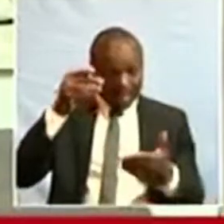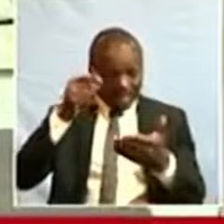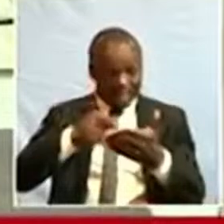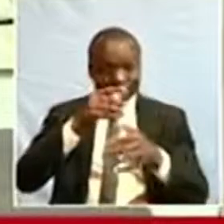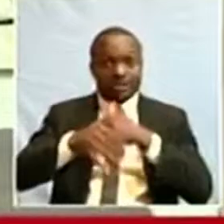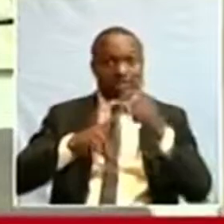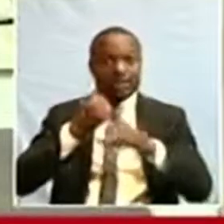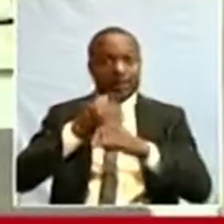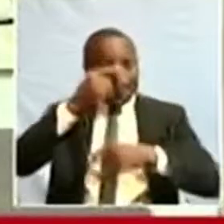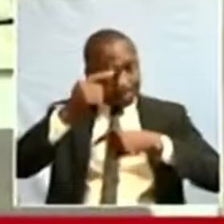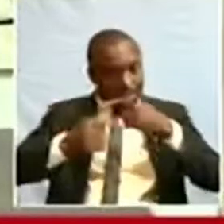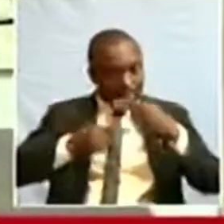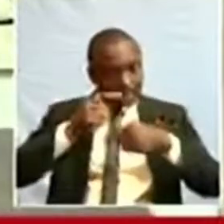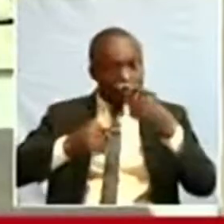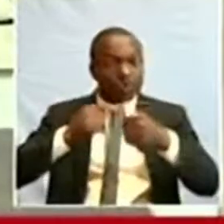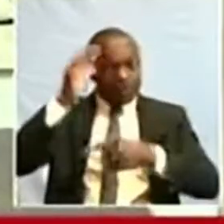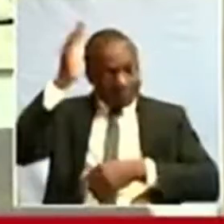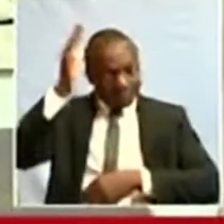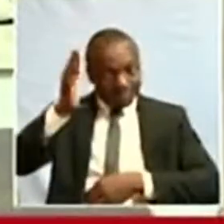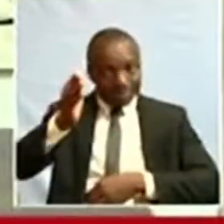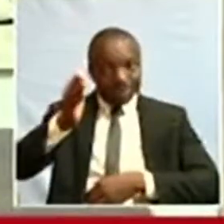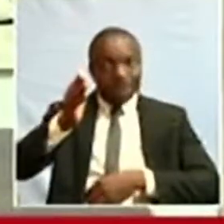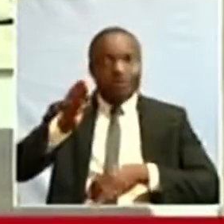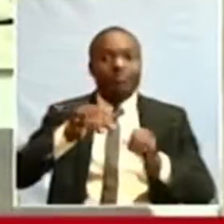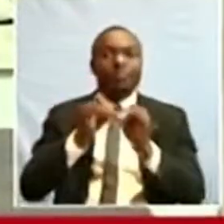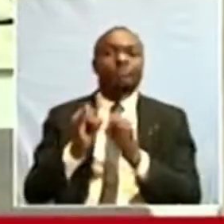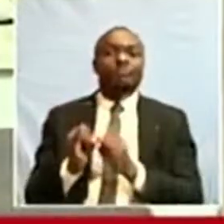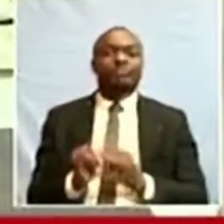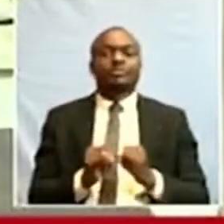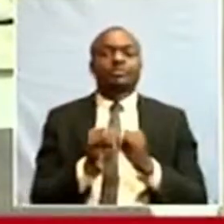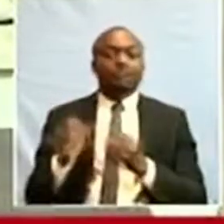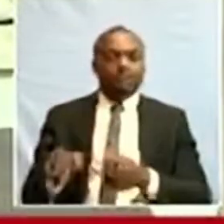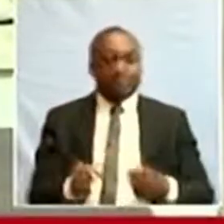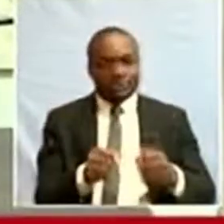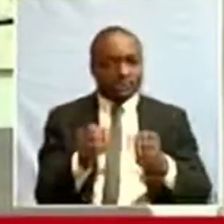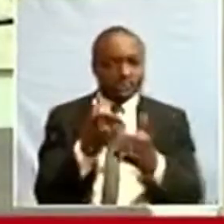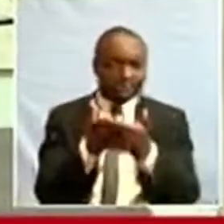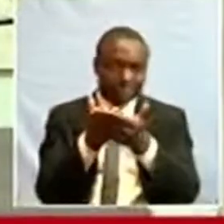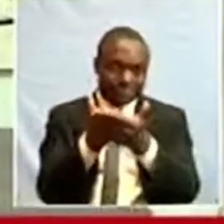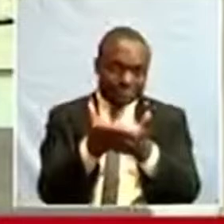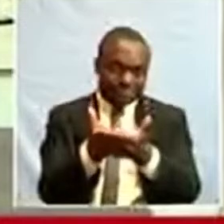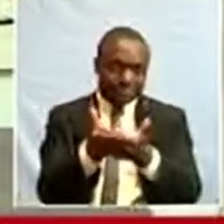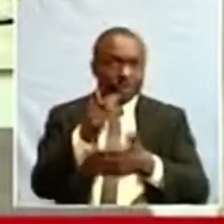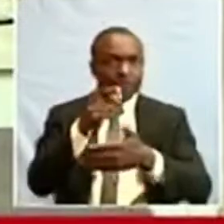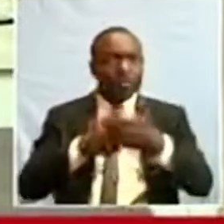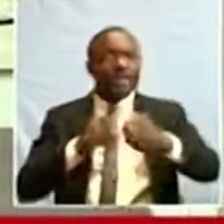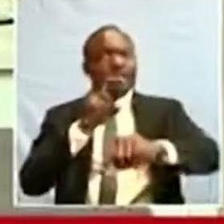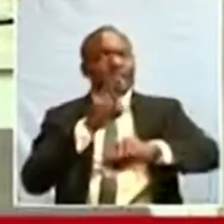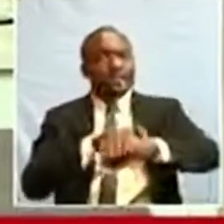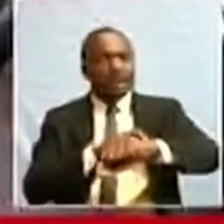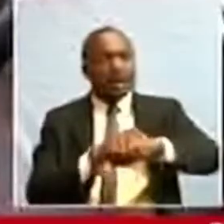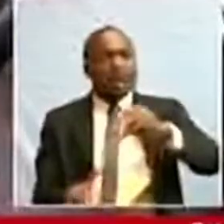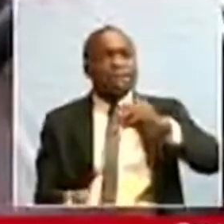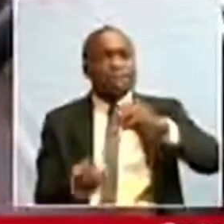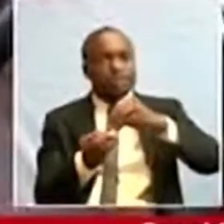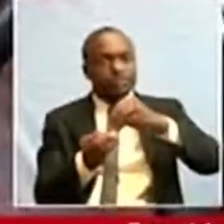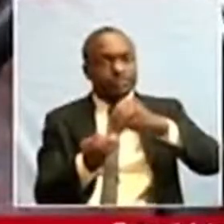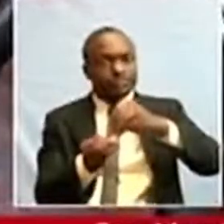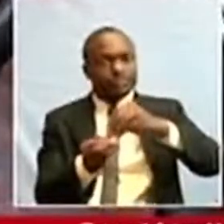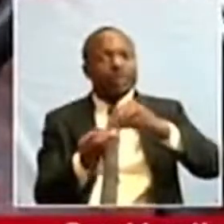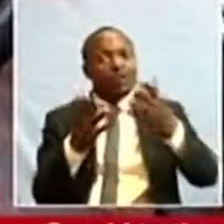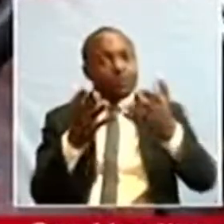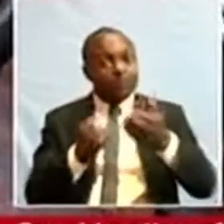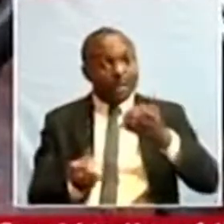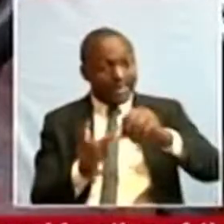forward. That's when we're implementing the system. I submit, Chair. What's the timeline? When do you, we want